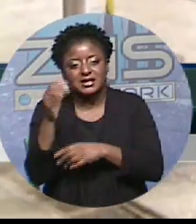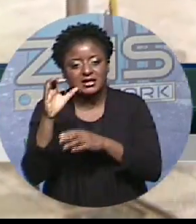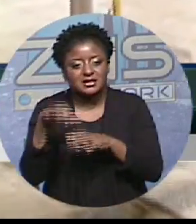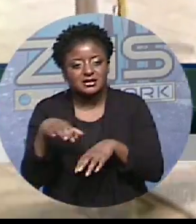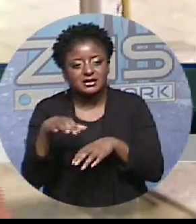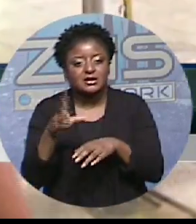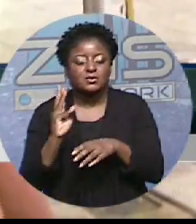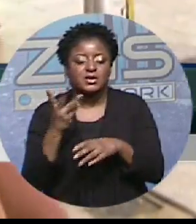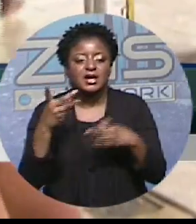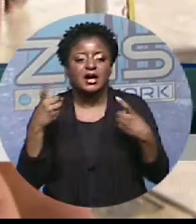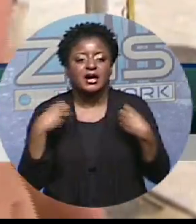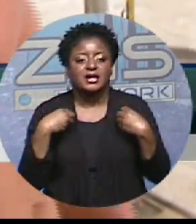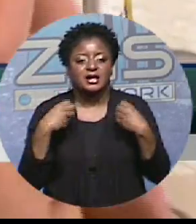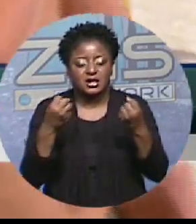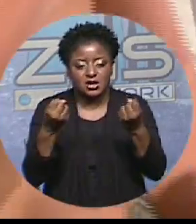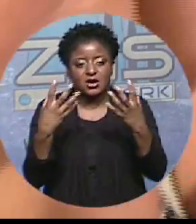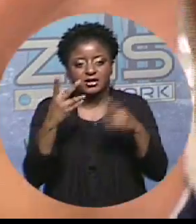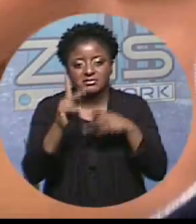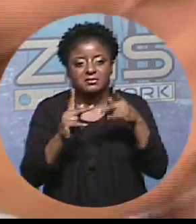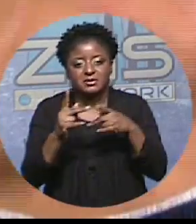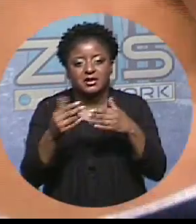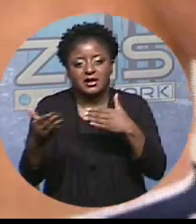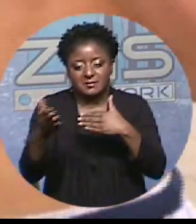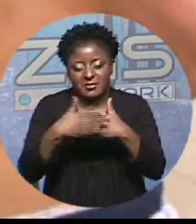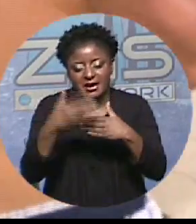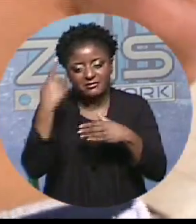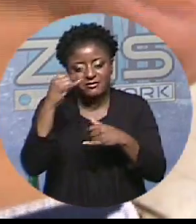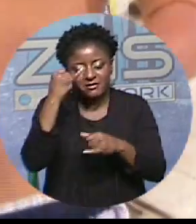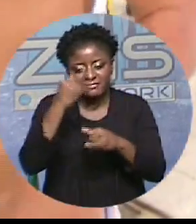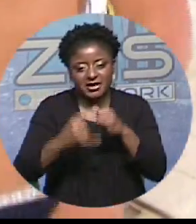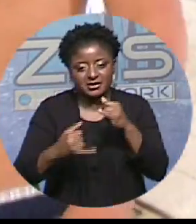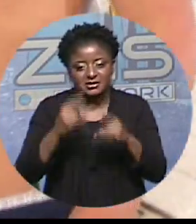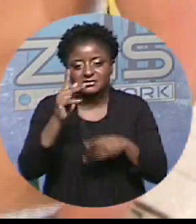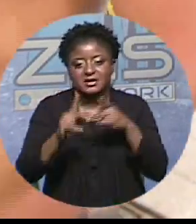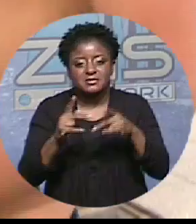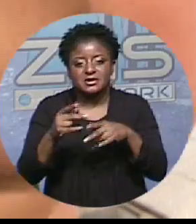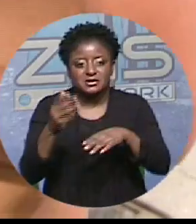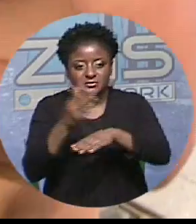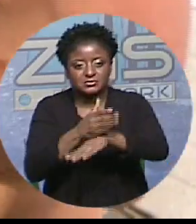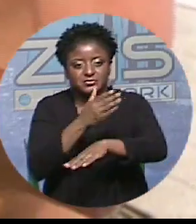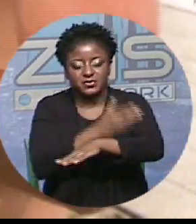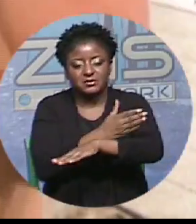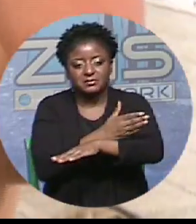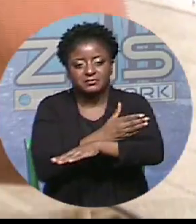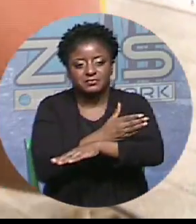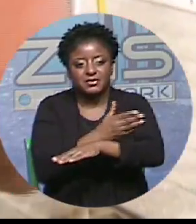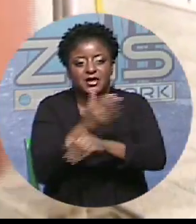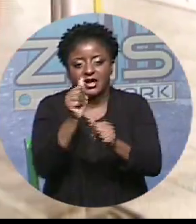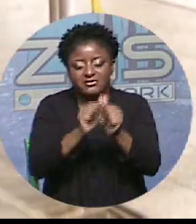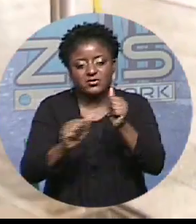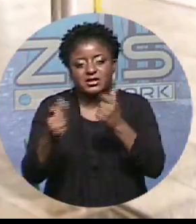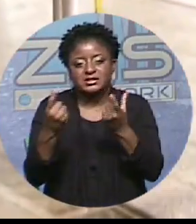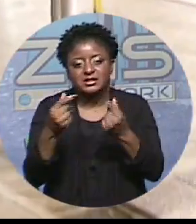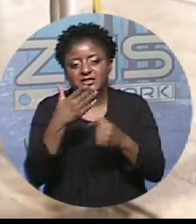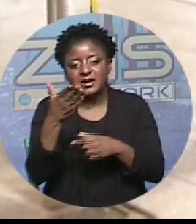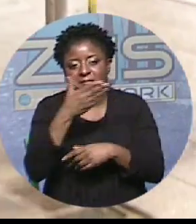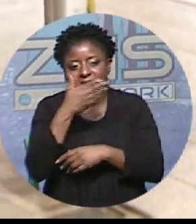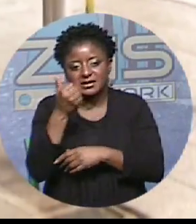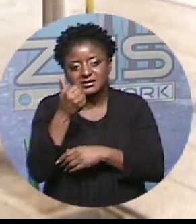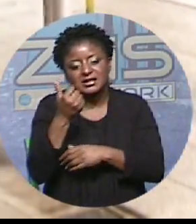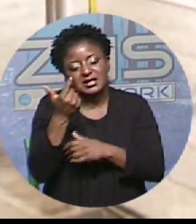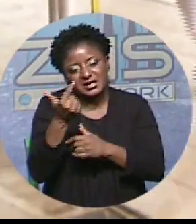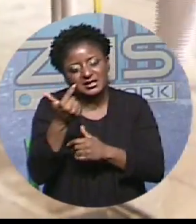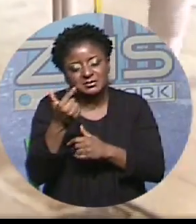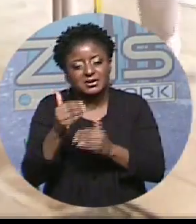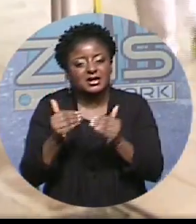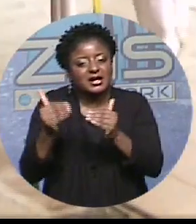back for finals, and people even moved up, and they really stepped up to the plate, and I think everyone did the best that they could. They were just a little bit ahead of us